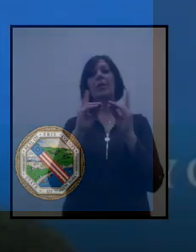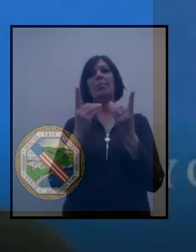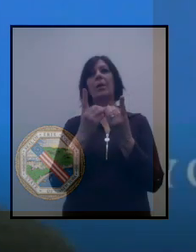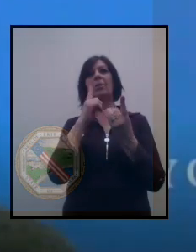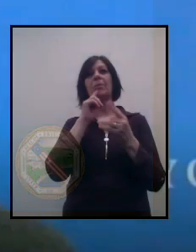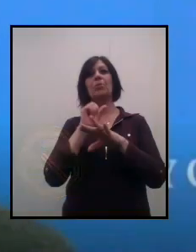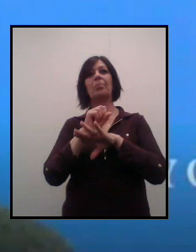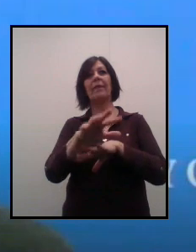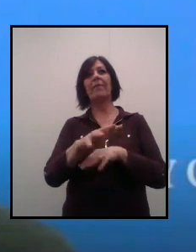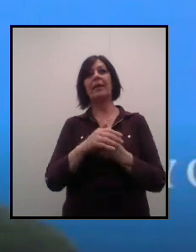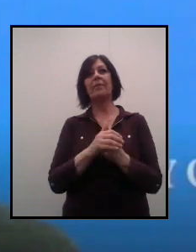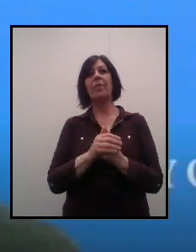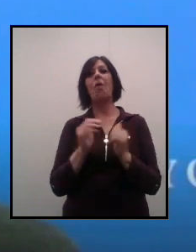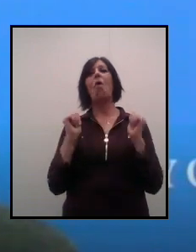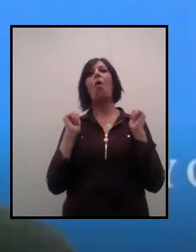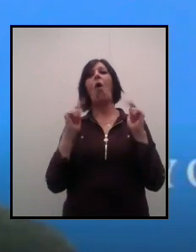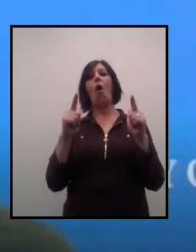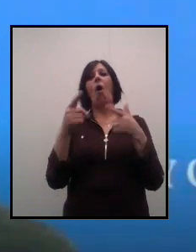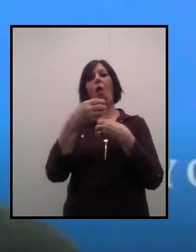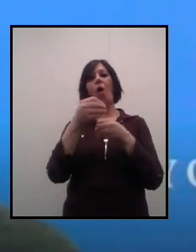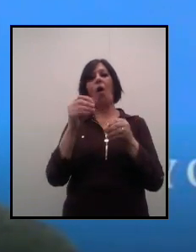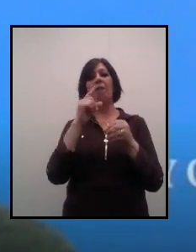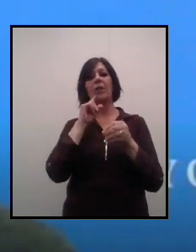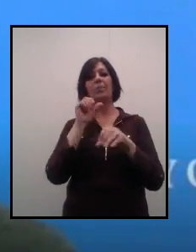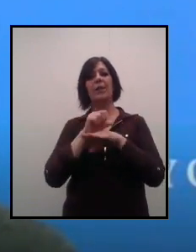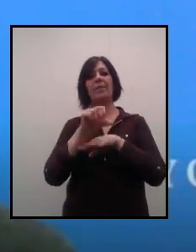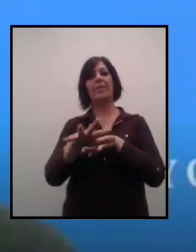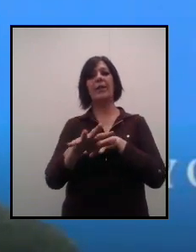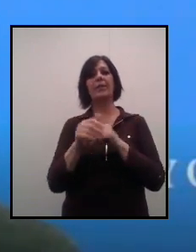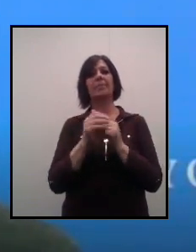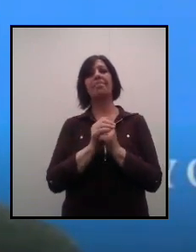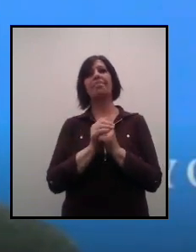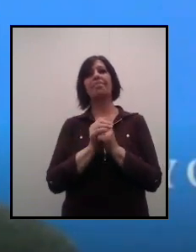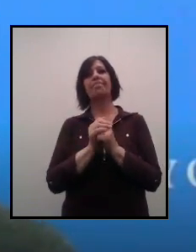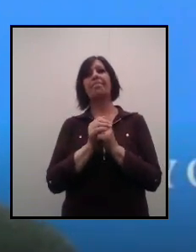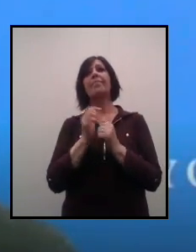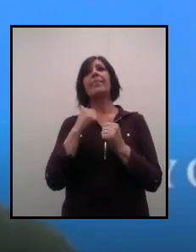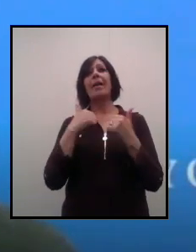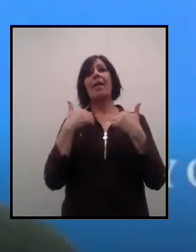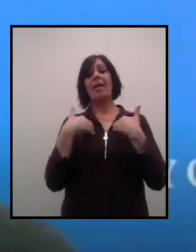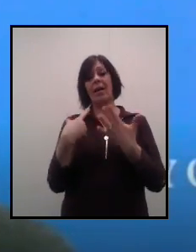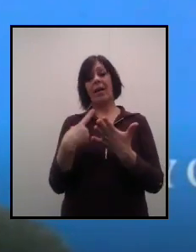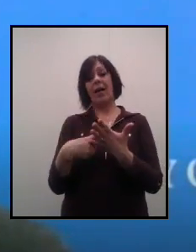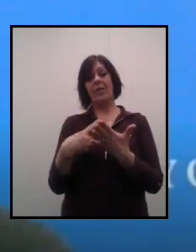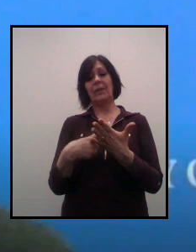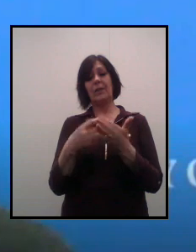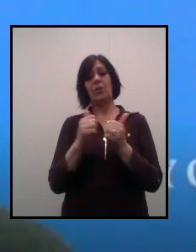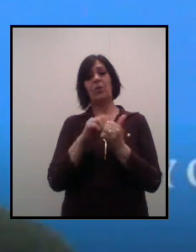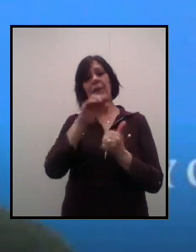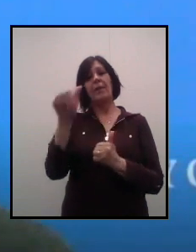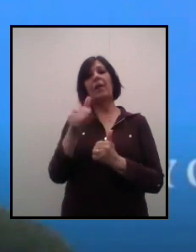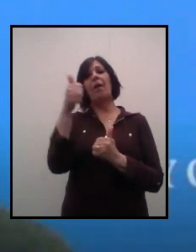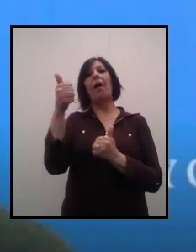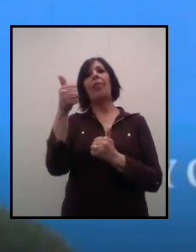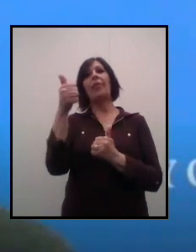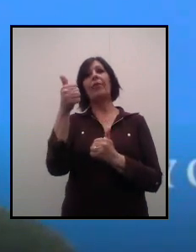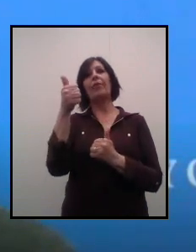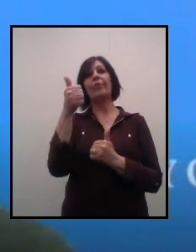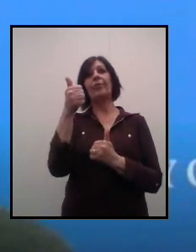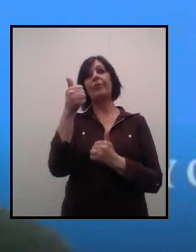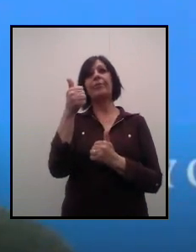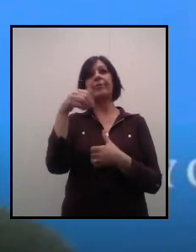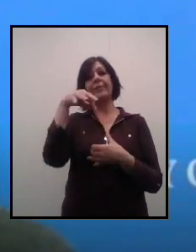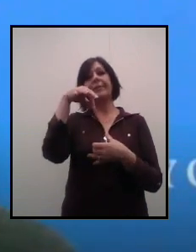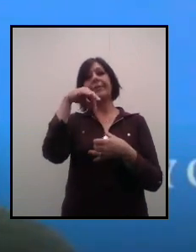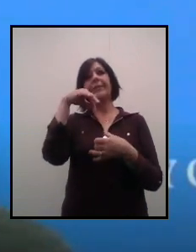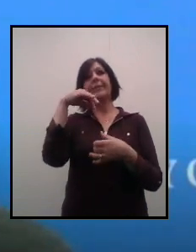affected. All offices would be affected. I had a conversation with the other independently elected officials as well as